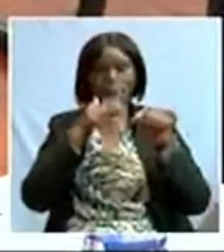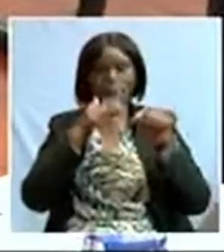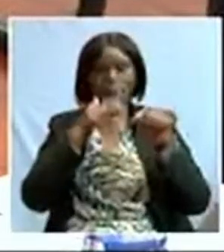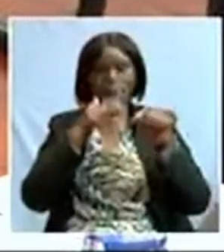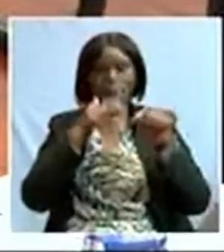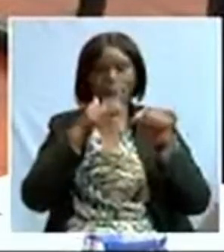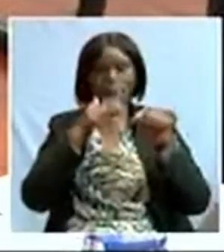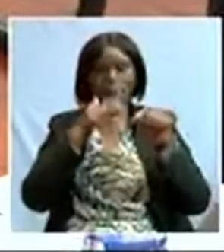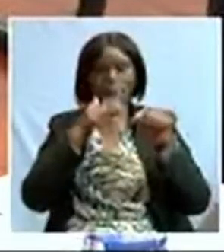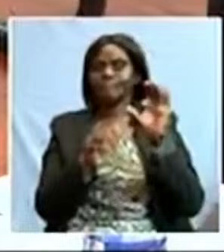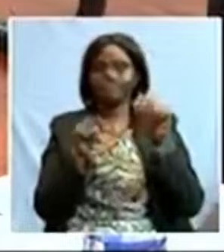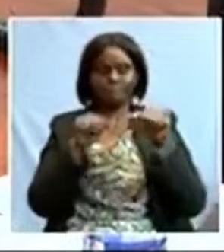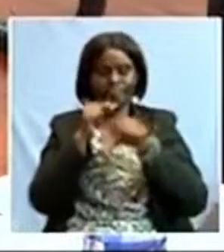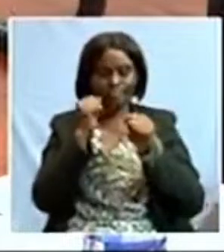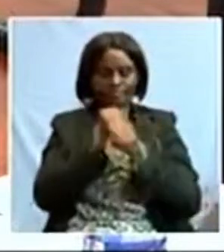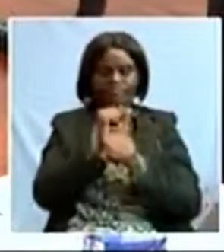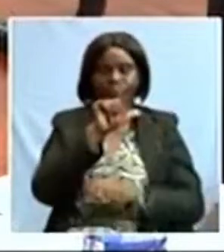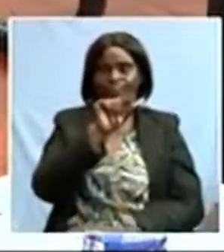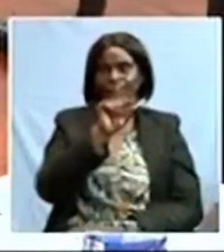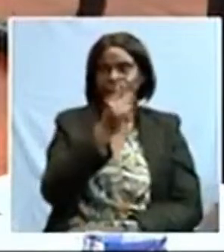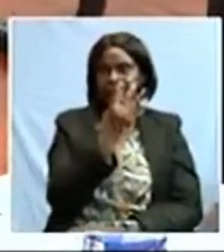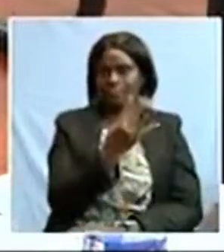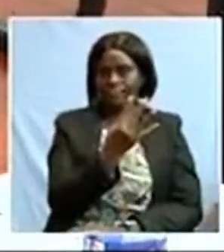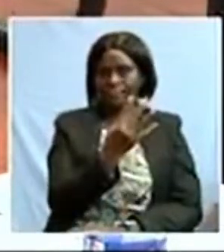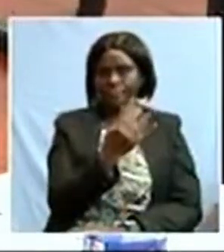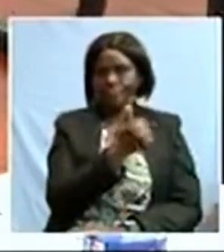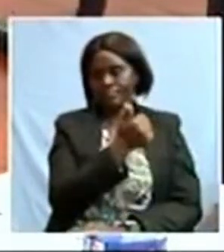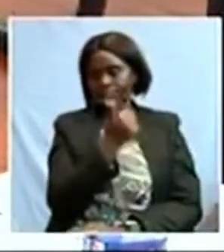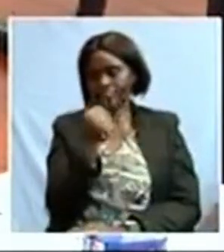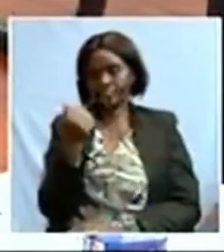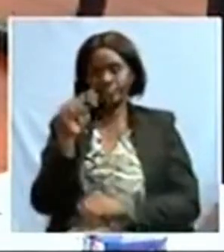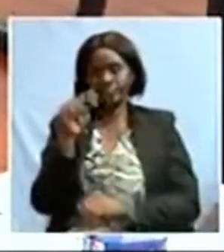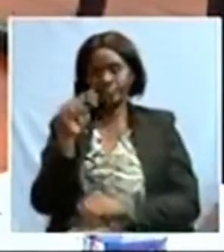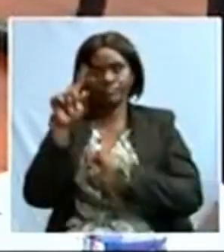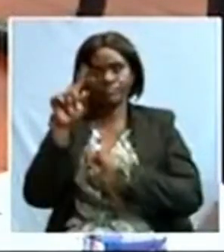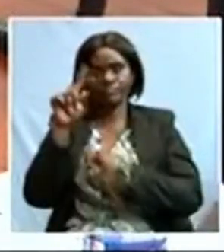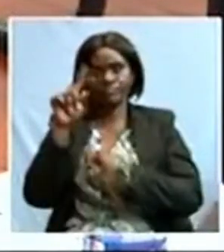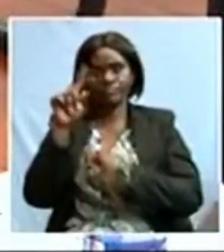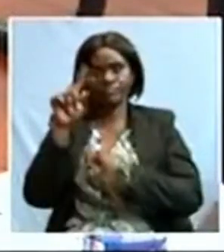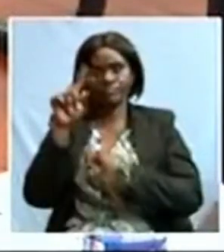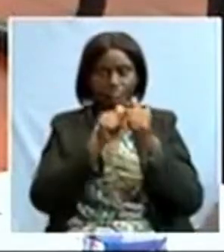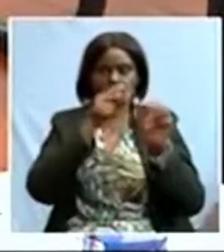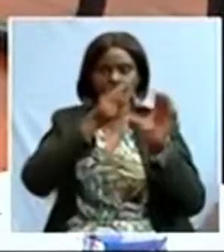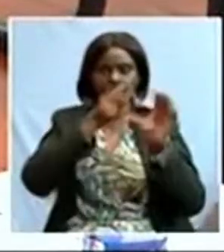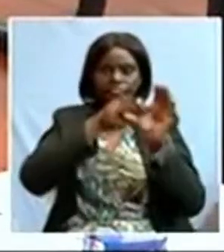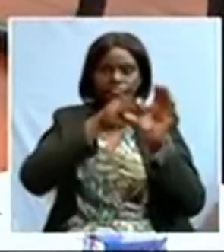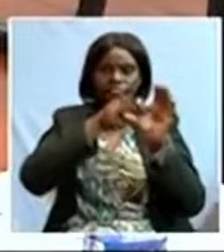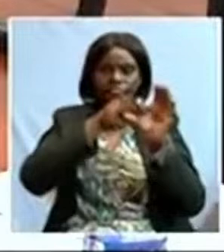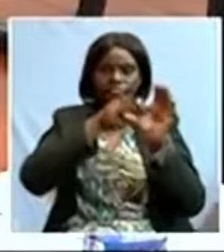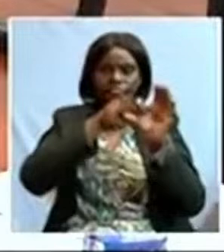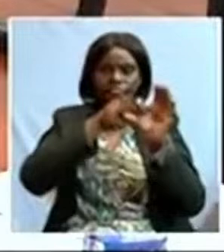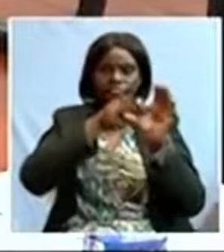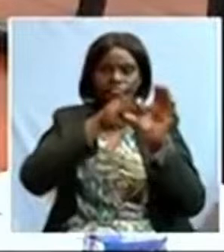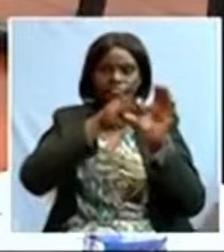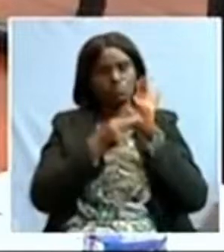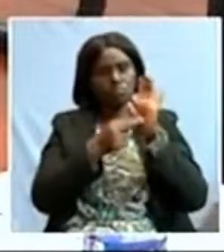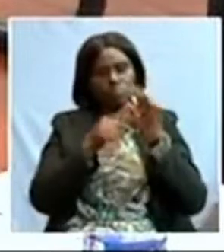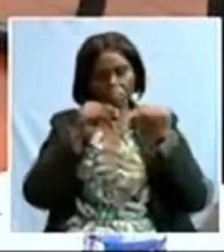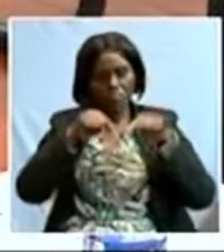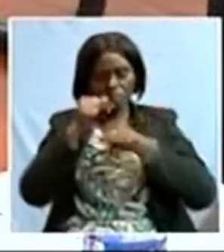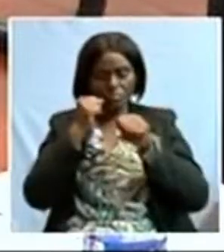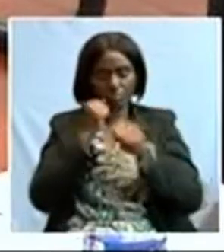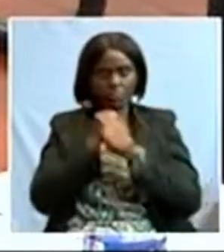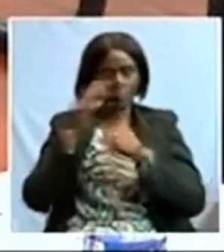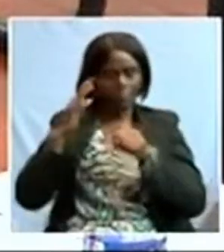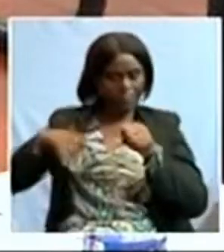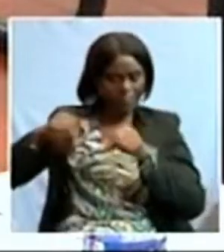on the cake this year 2024. On the other question to do with fuel, Chair, I must indicate that